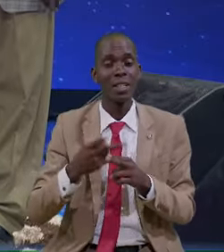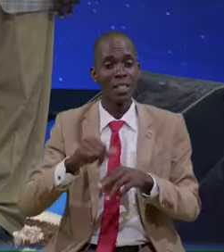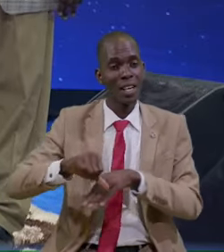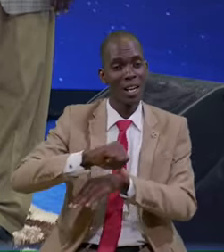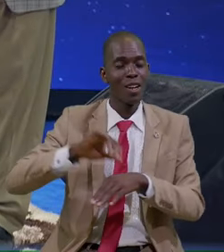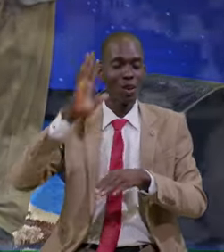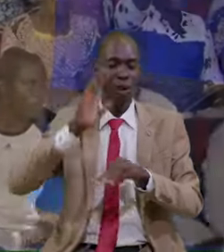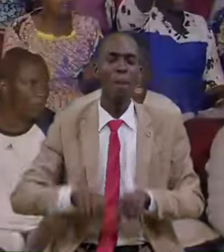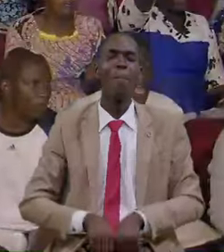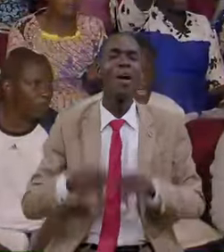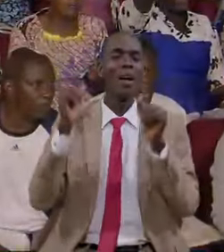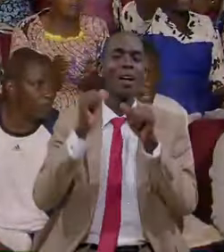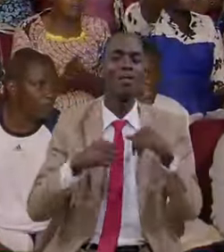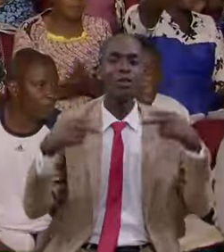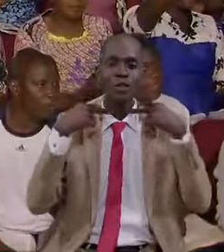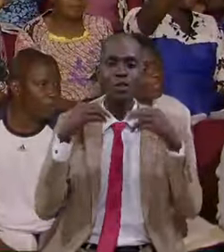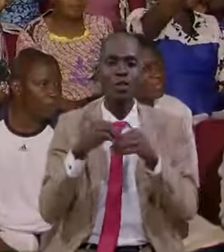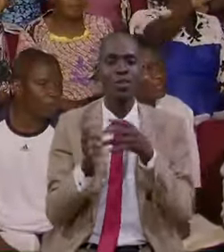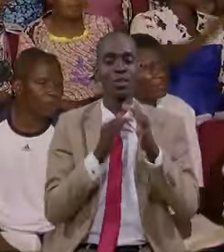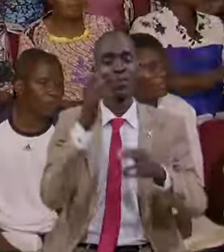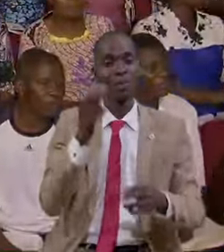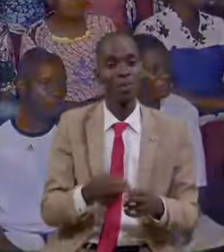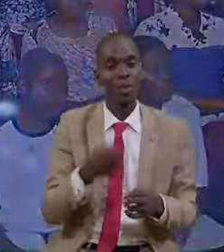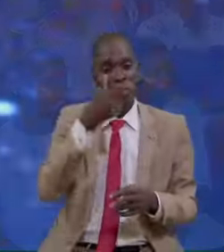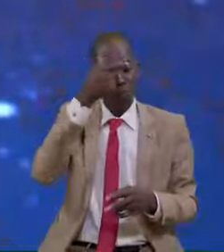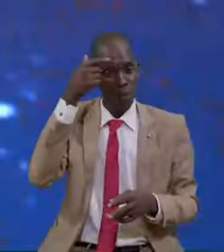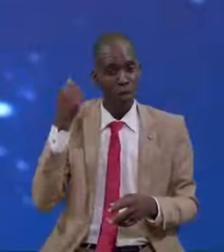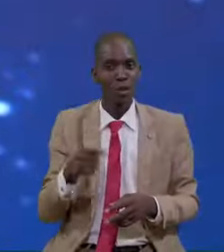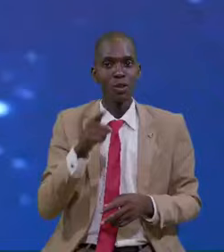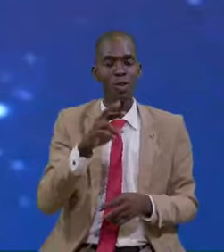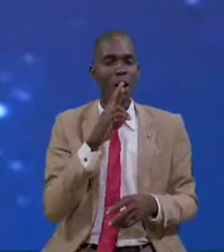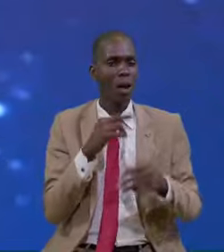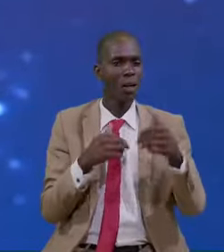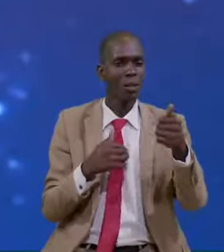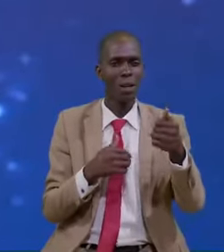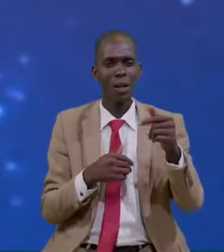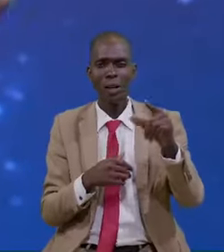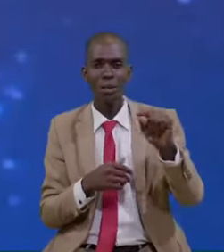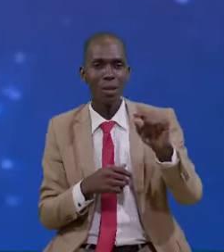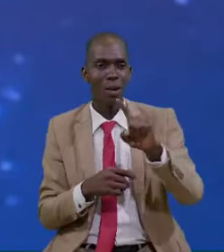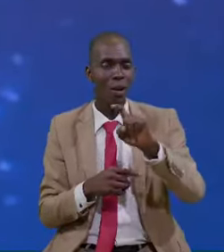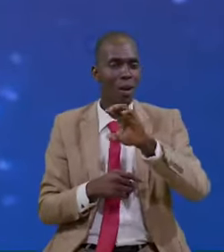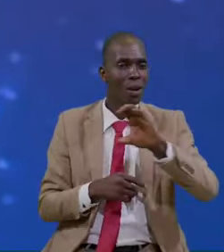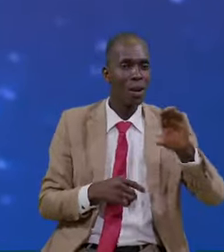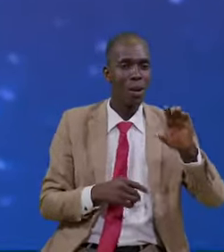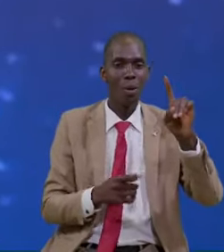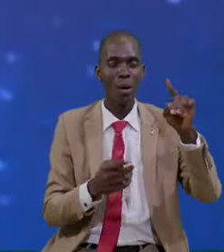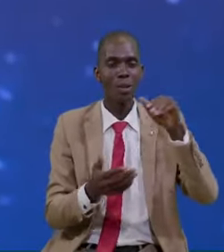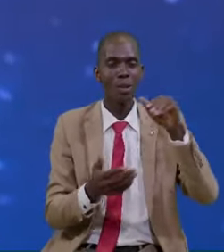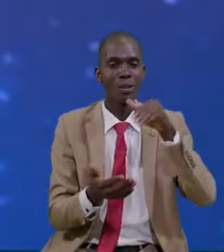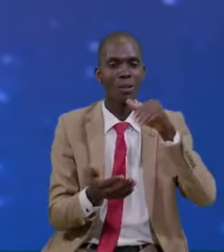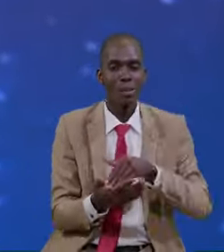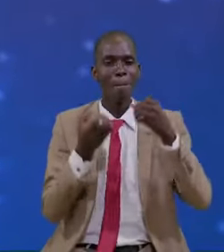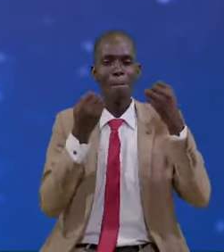every yoke. But because you are 10, you are 20, you are 100, you are 1,000, you are many thousands, I